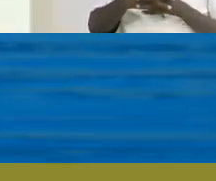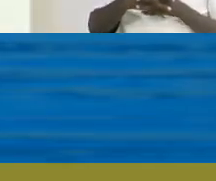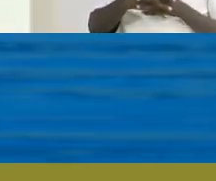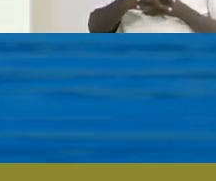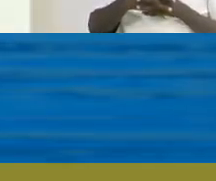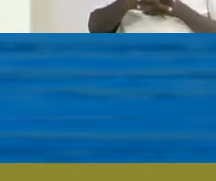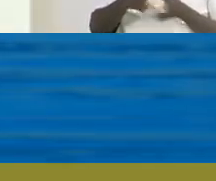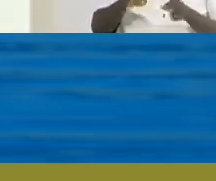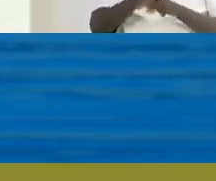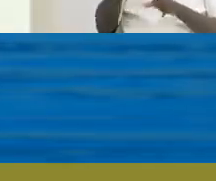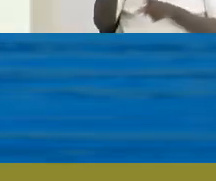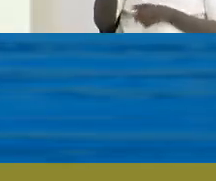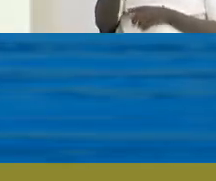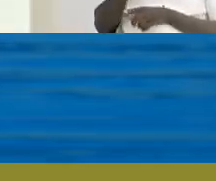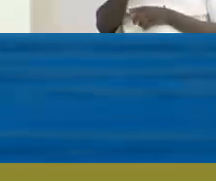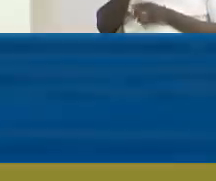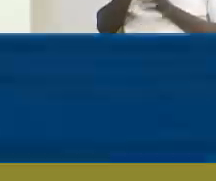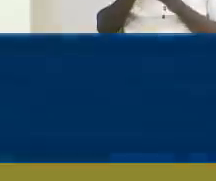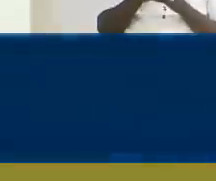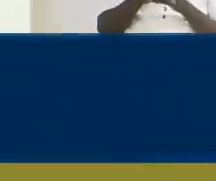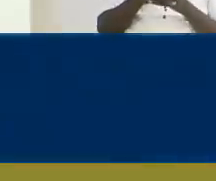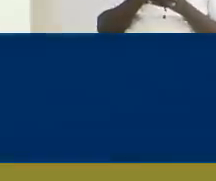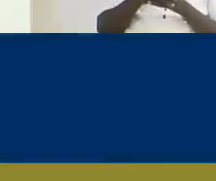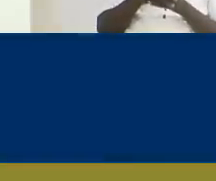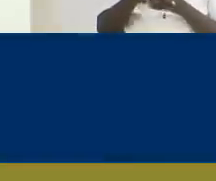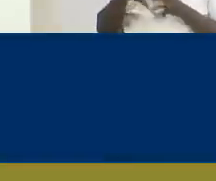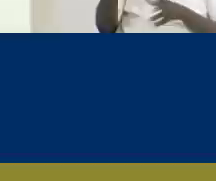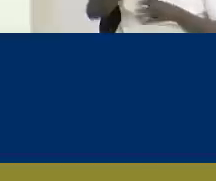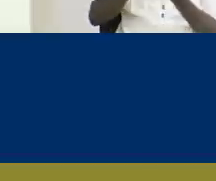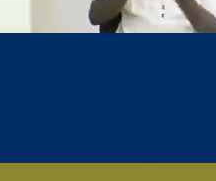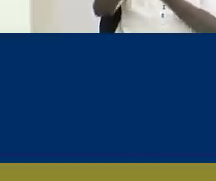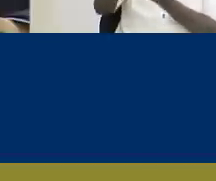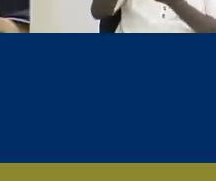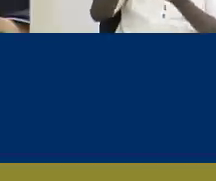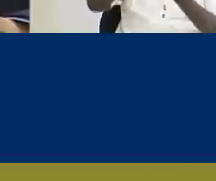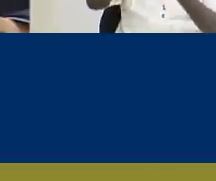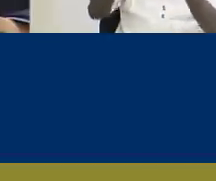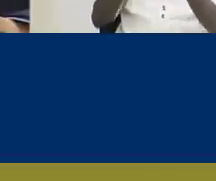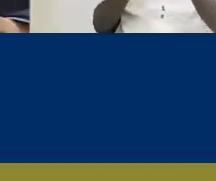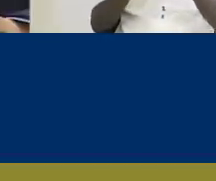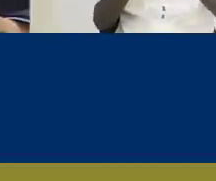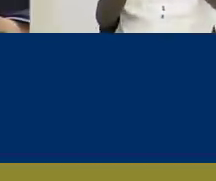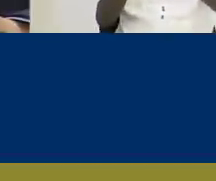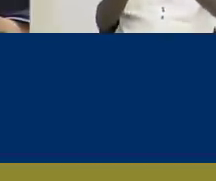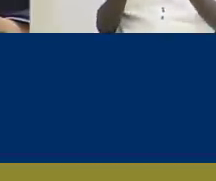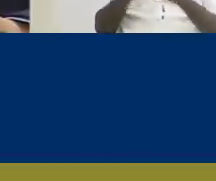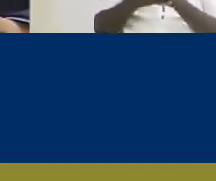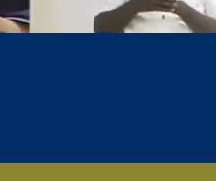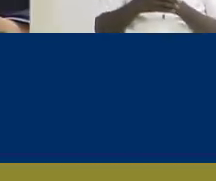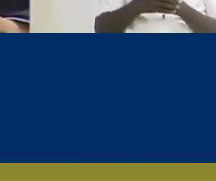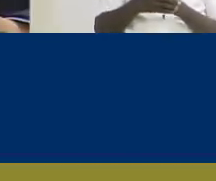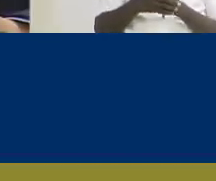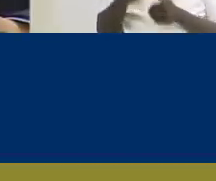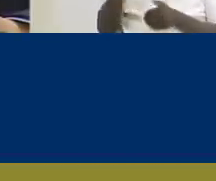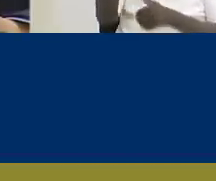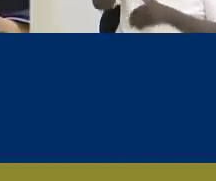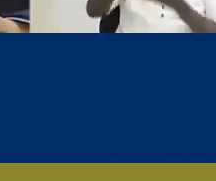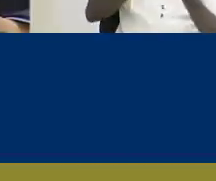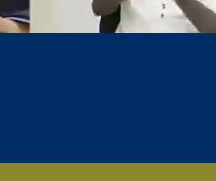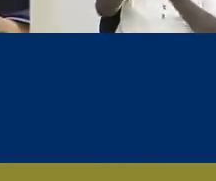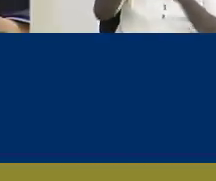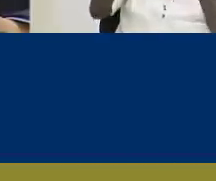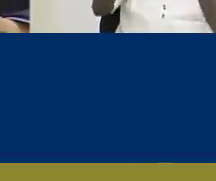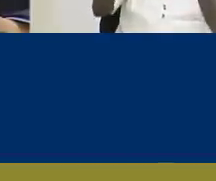Wouldn't that be what the alleged order implied? Well, the order was not given in my presence. I'm